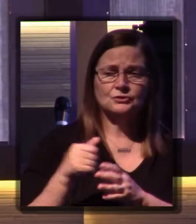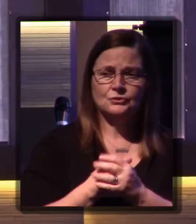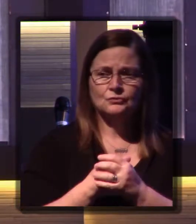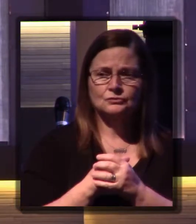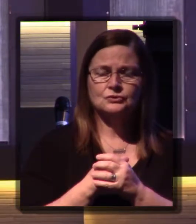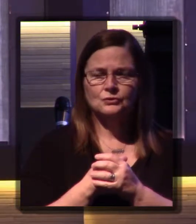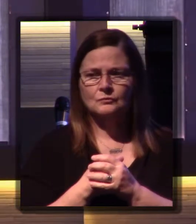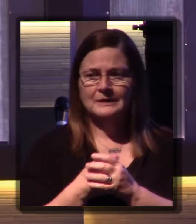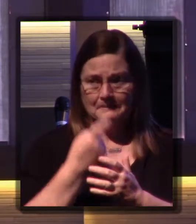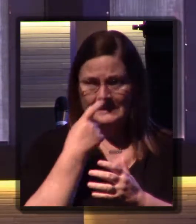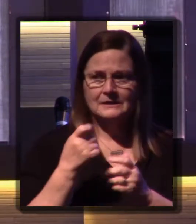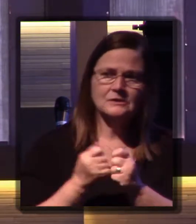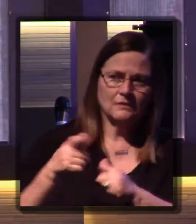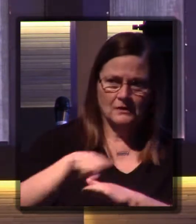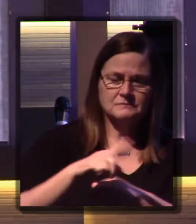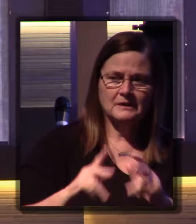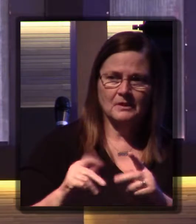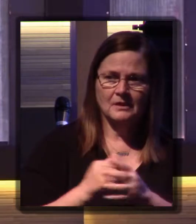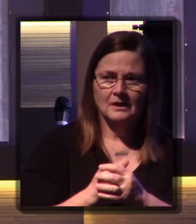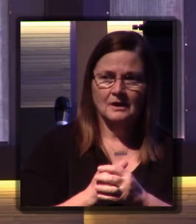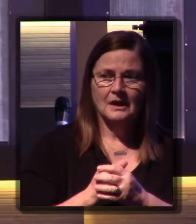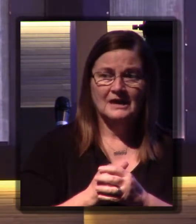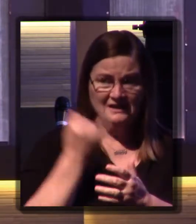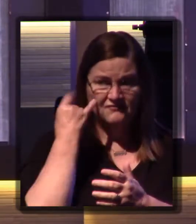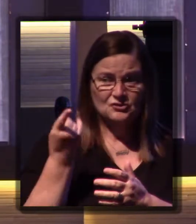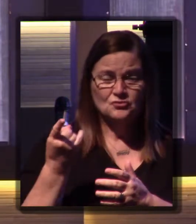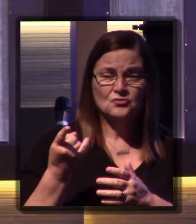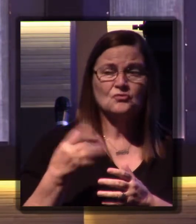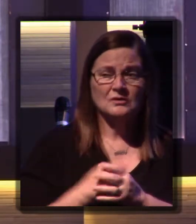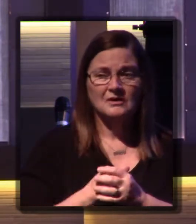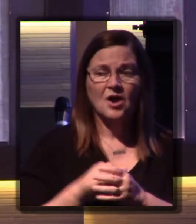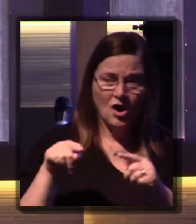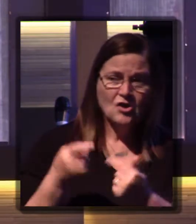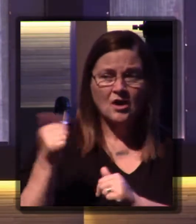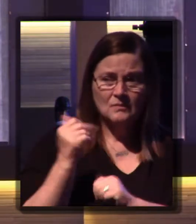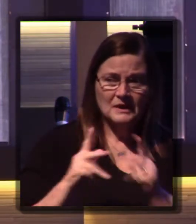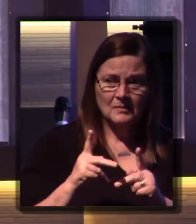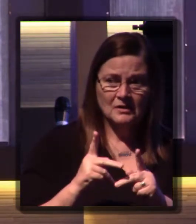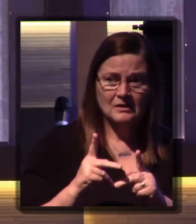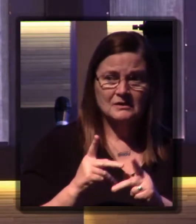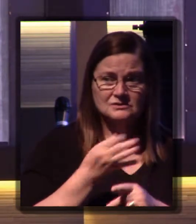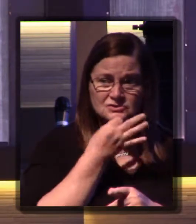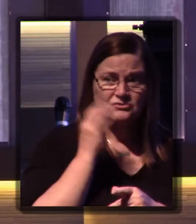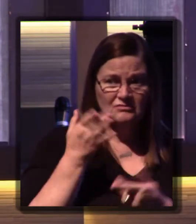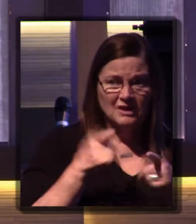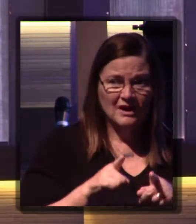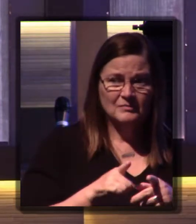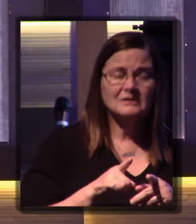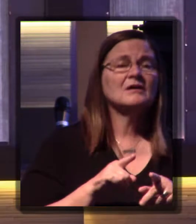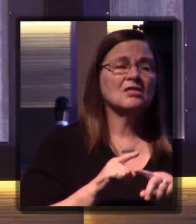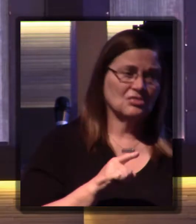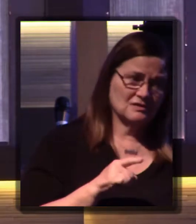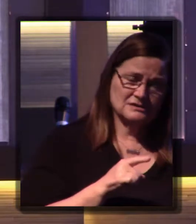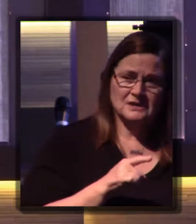prophet, that what goes around comes around. And no sooner are you going to be done doing what you're doing than somebody is going to do the